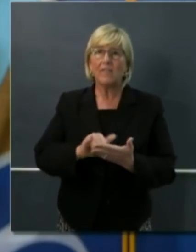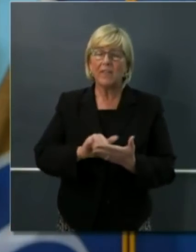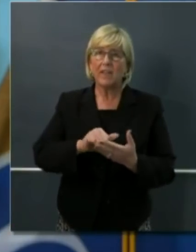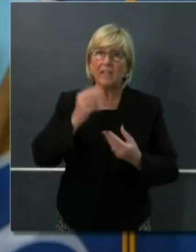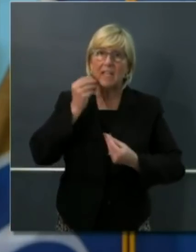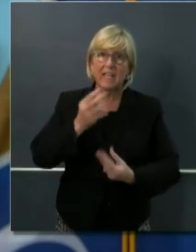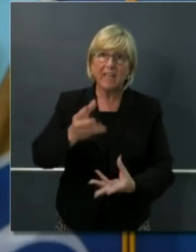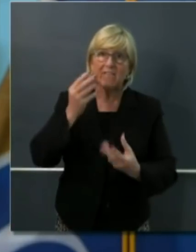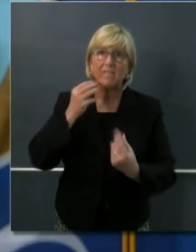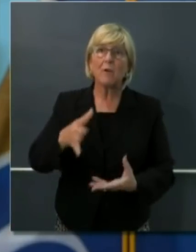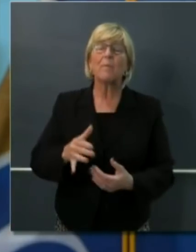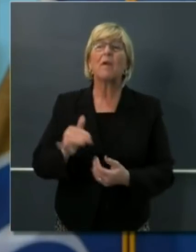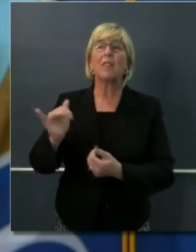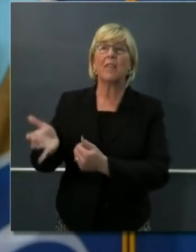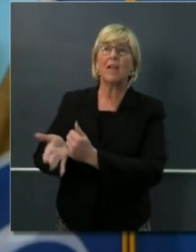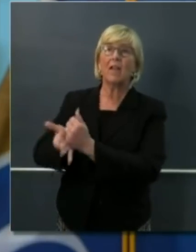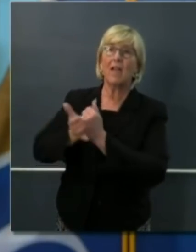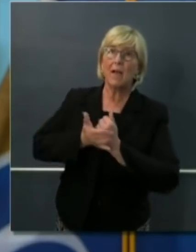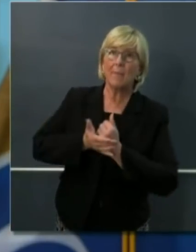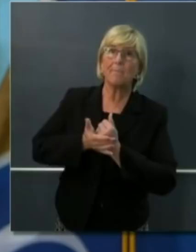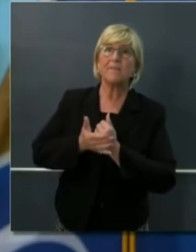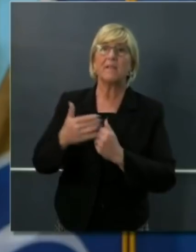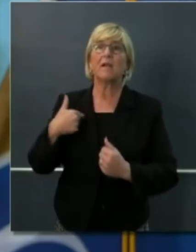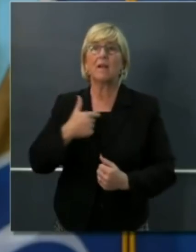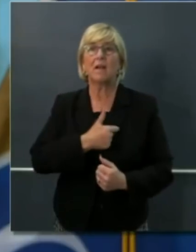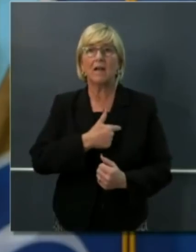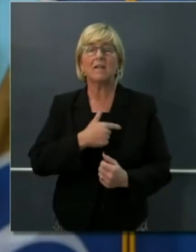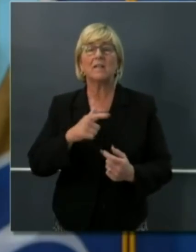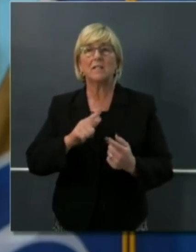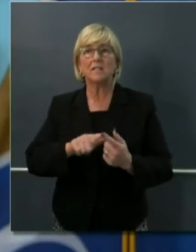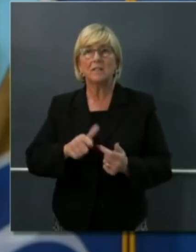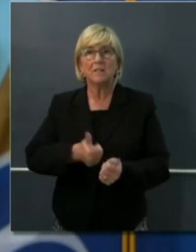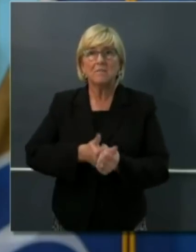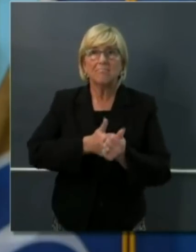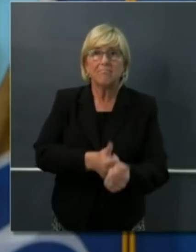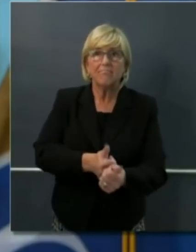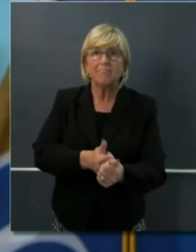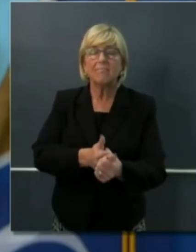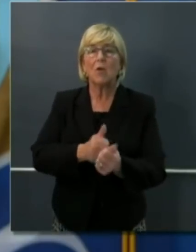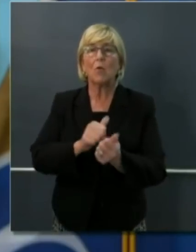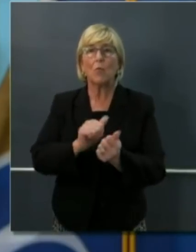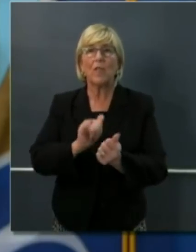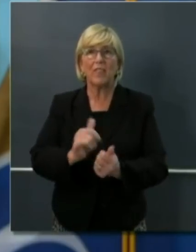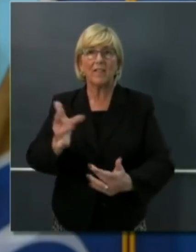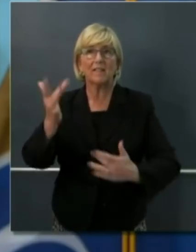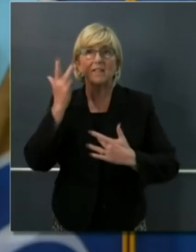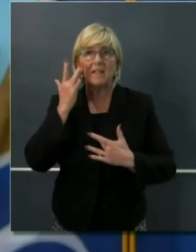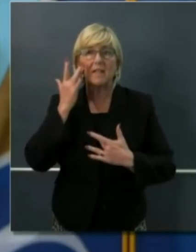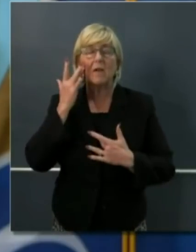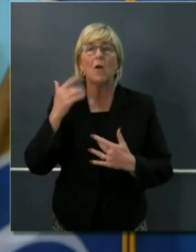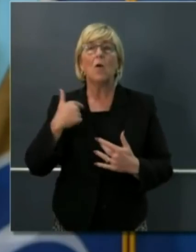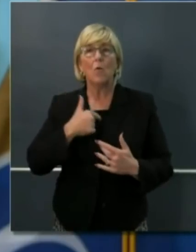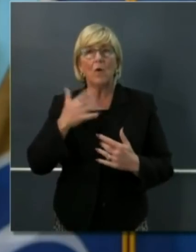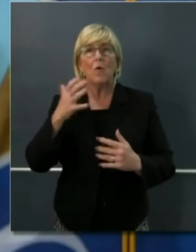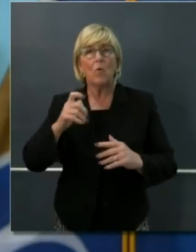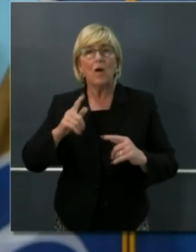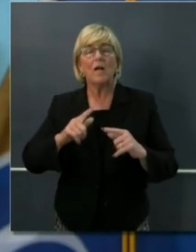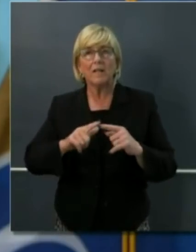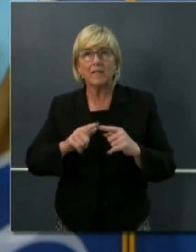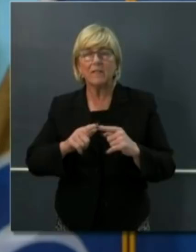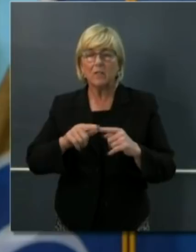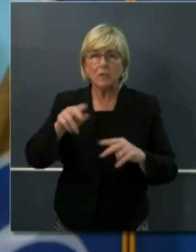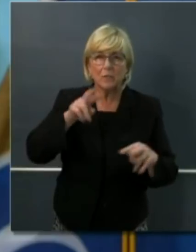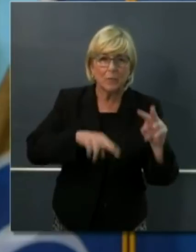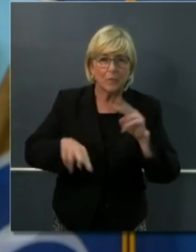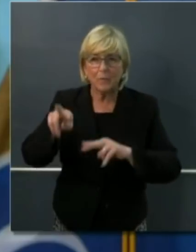is enriched and exists and persists all across the state. So we want to build bottom up on that